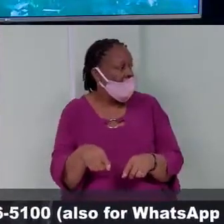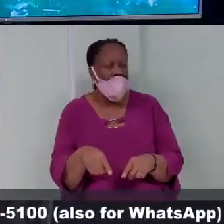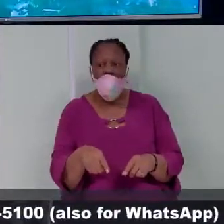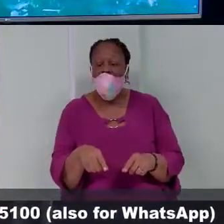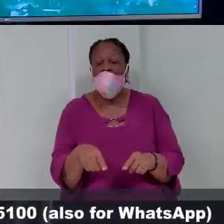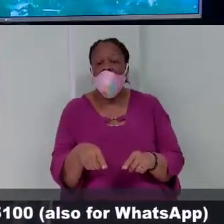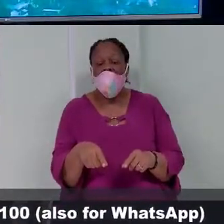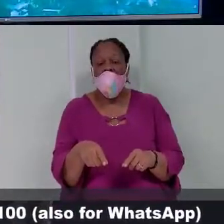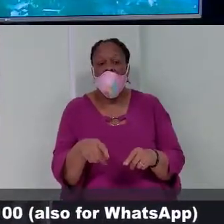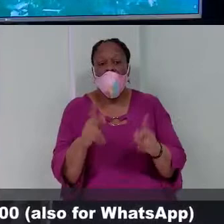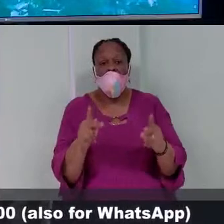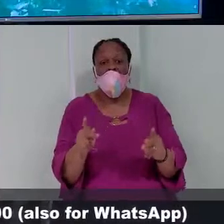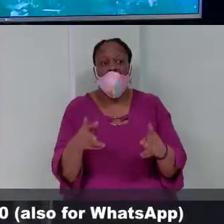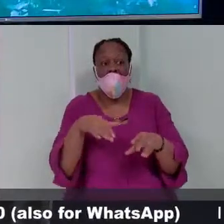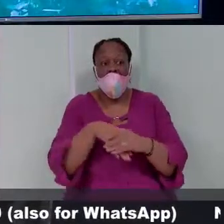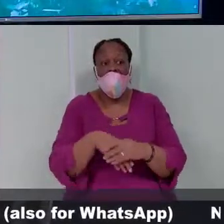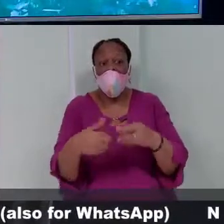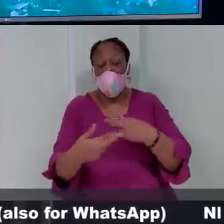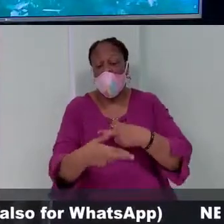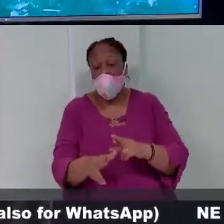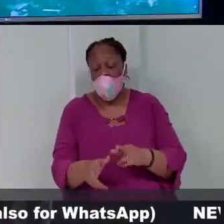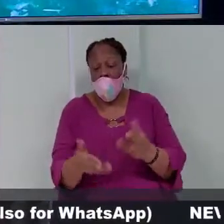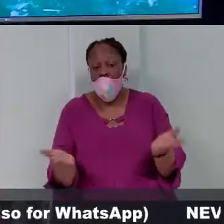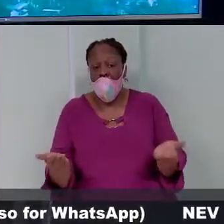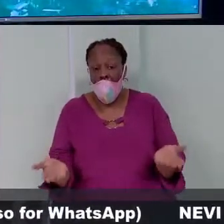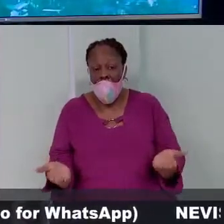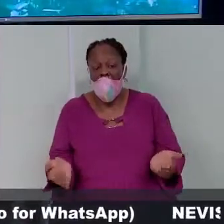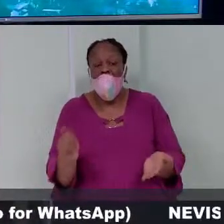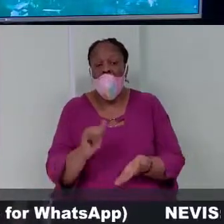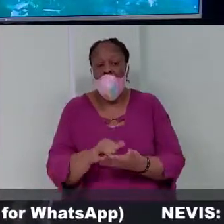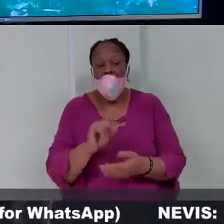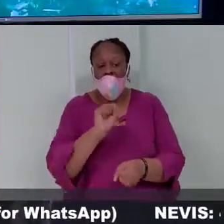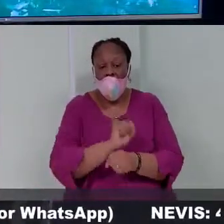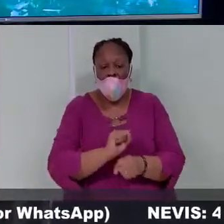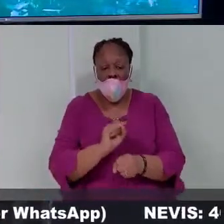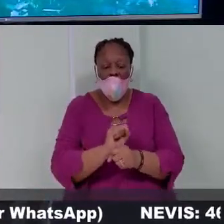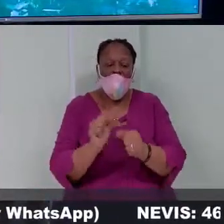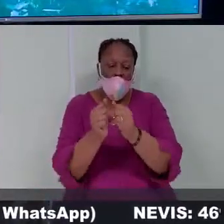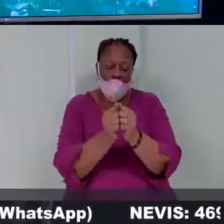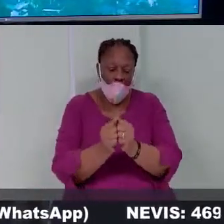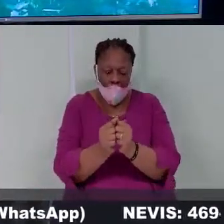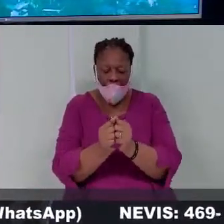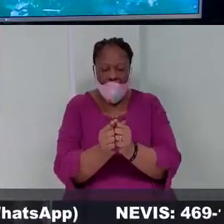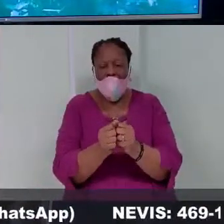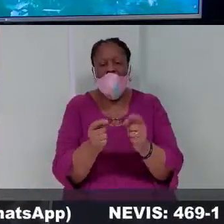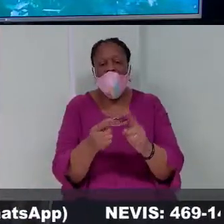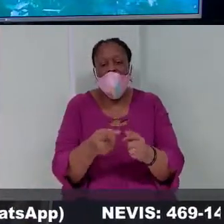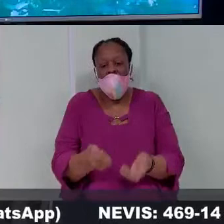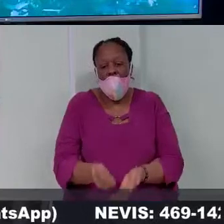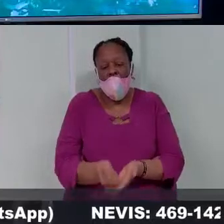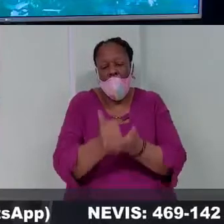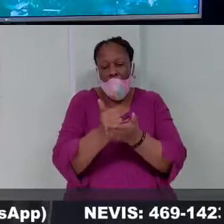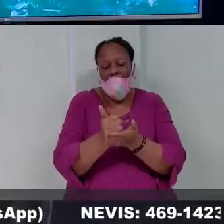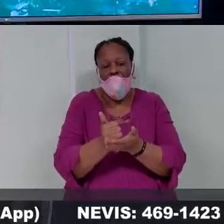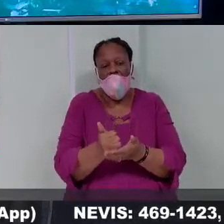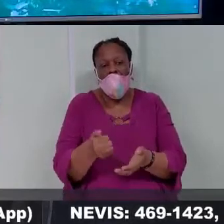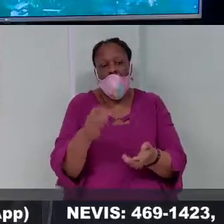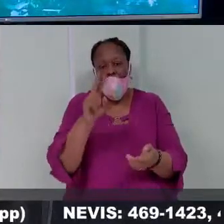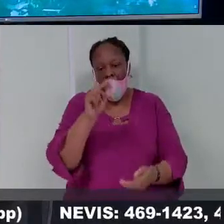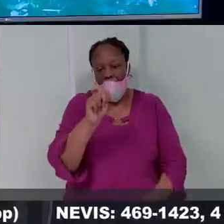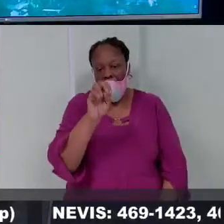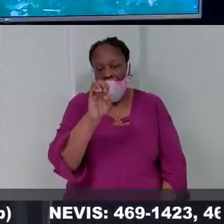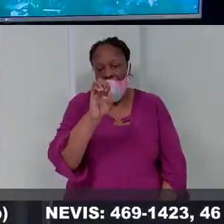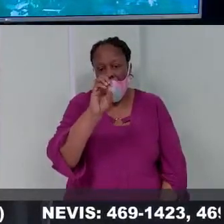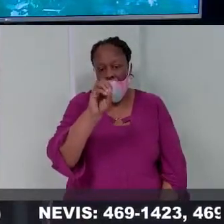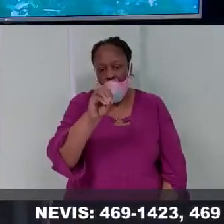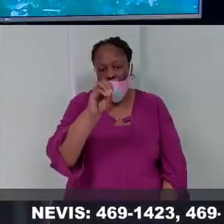Dr. Marissa Carty. They all play an important role in terms of communications here at the NEOC